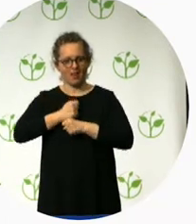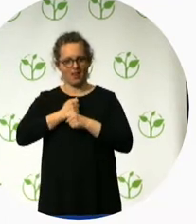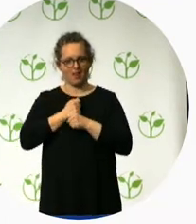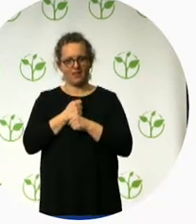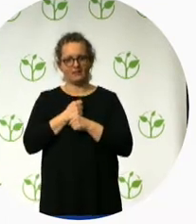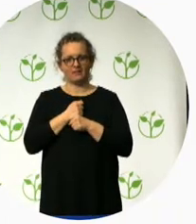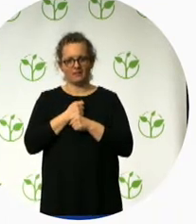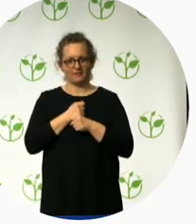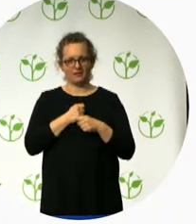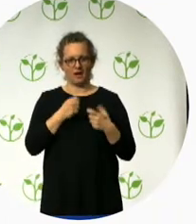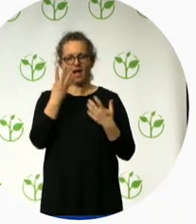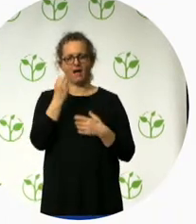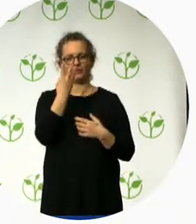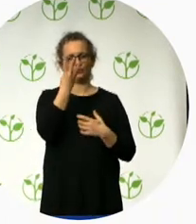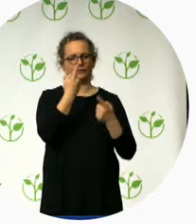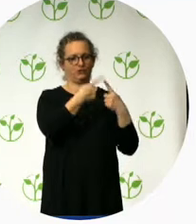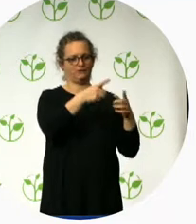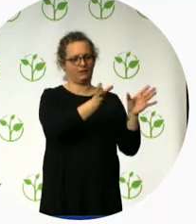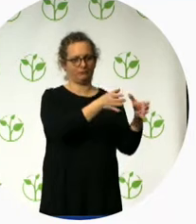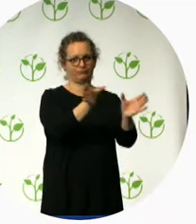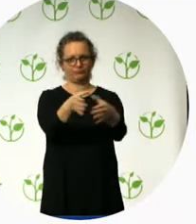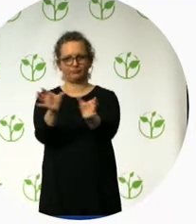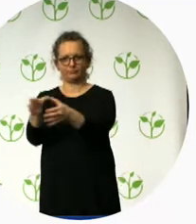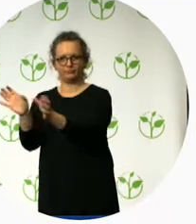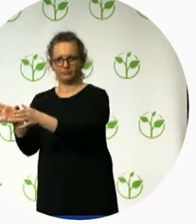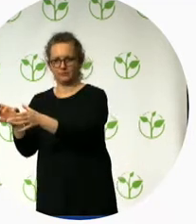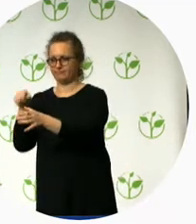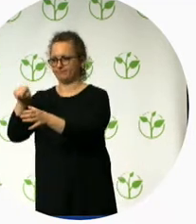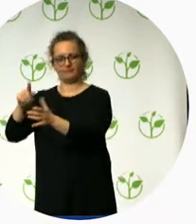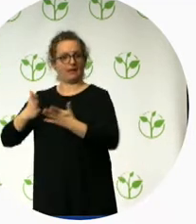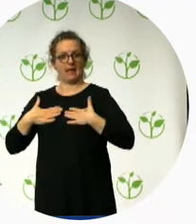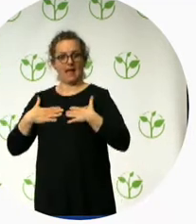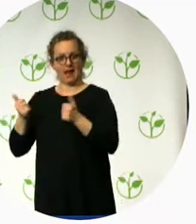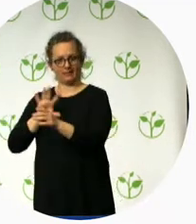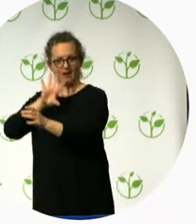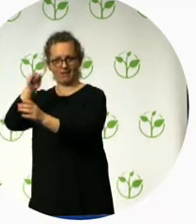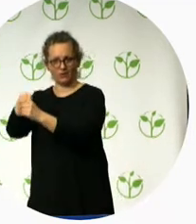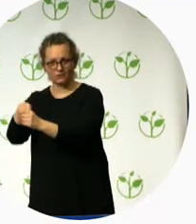education, inclusive livelihoods, and inclusive development.